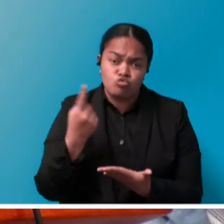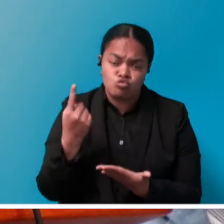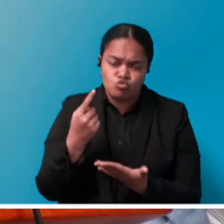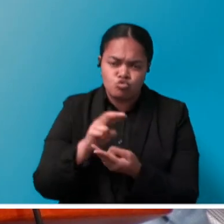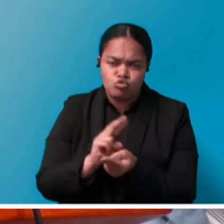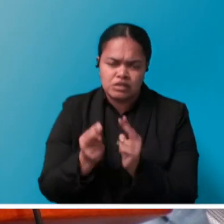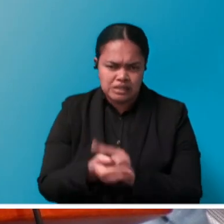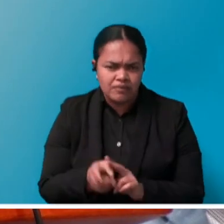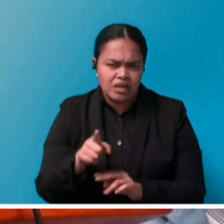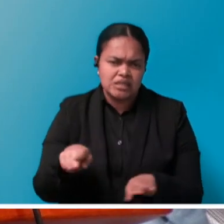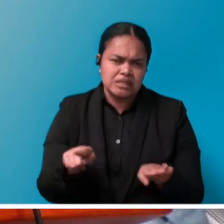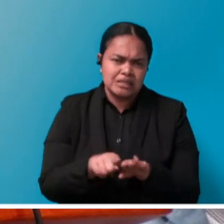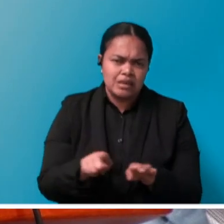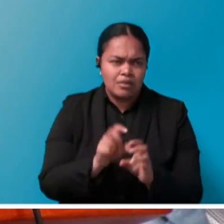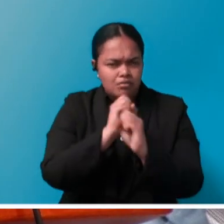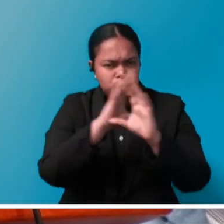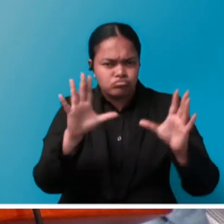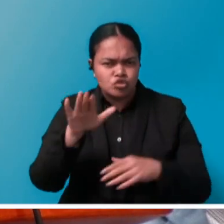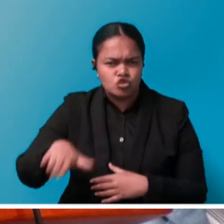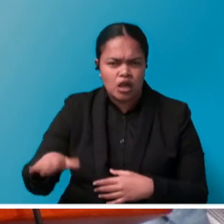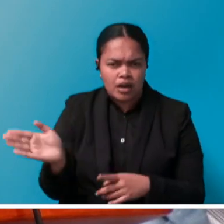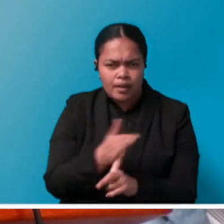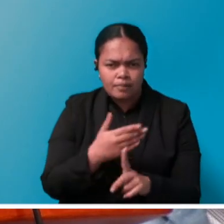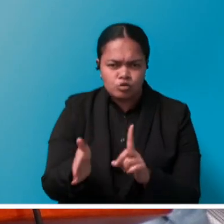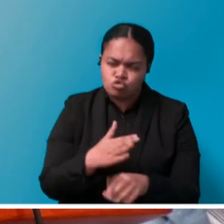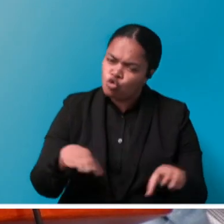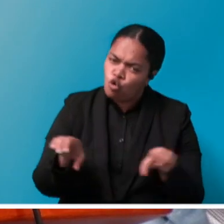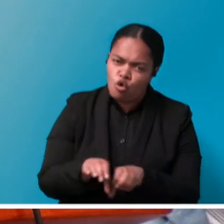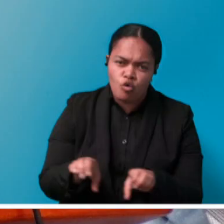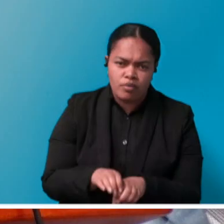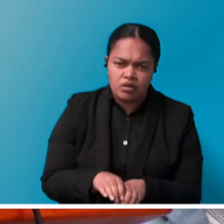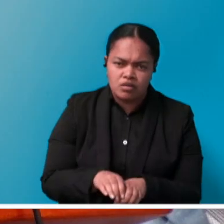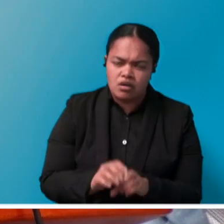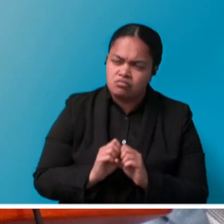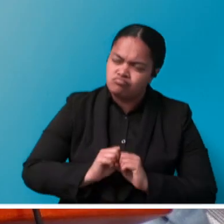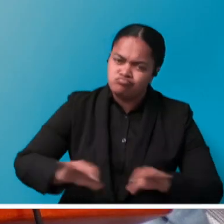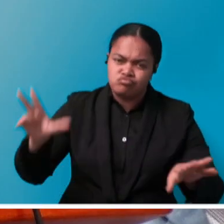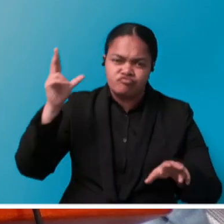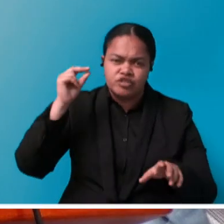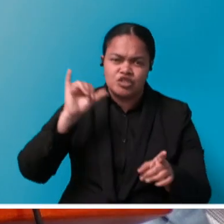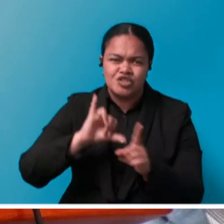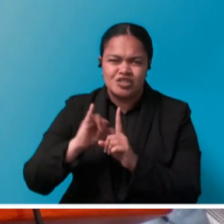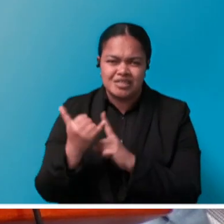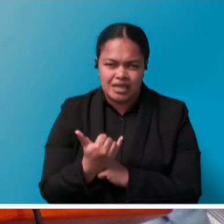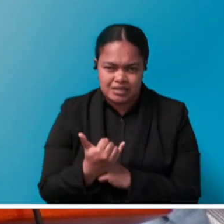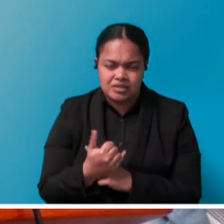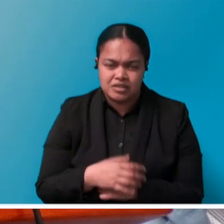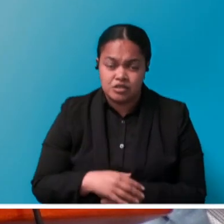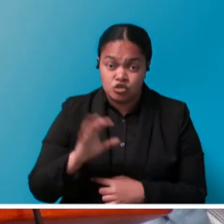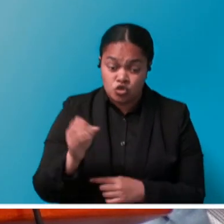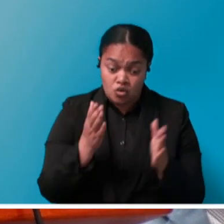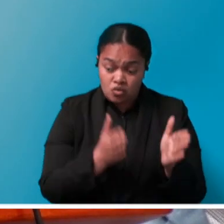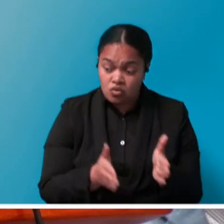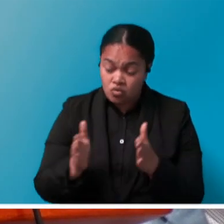a similar picture, with child abuse and neglect common across the entire Fijian society. Each of these statistics